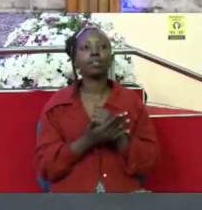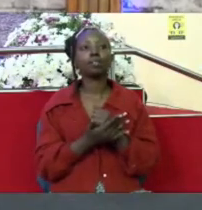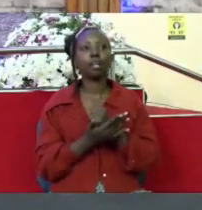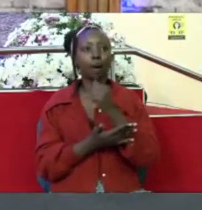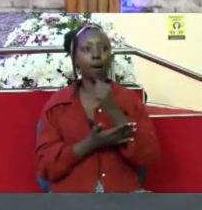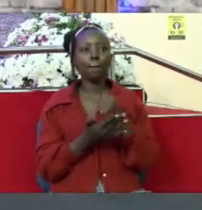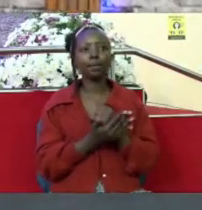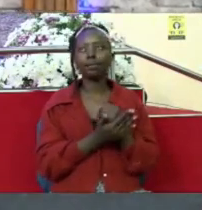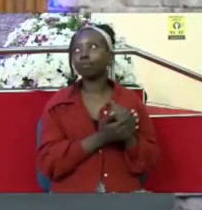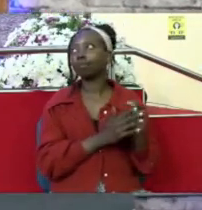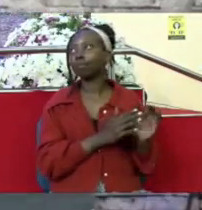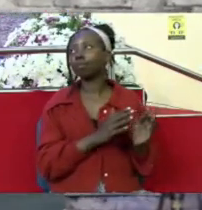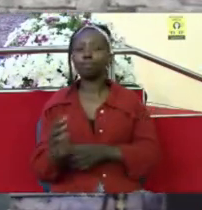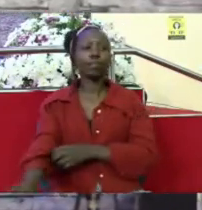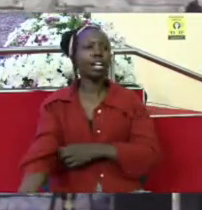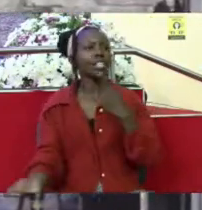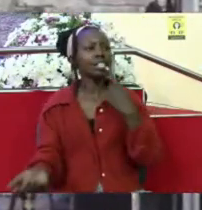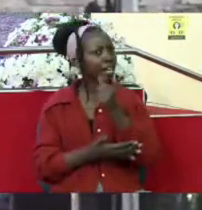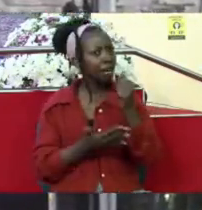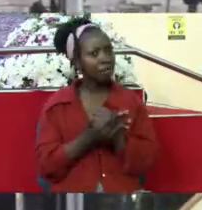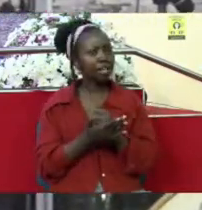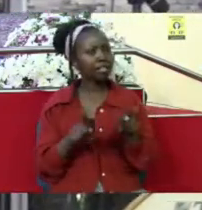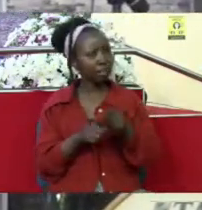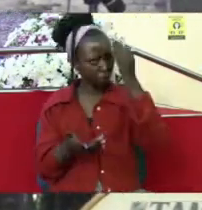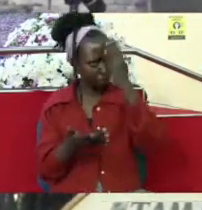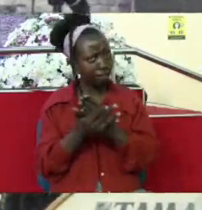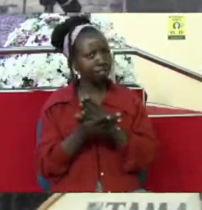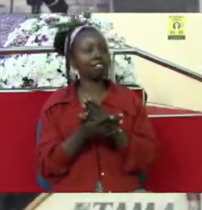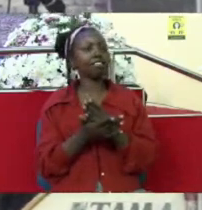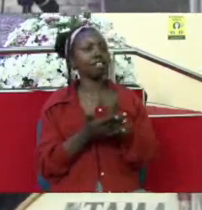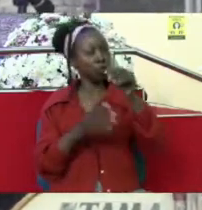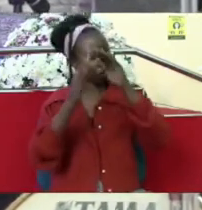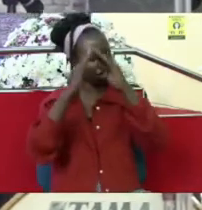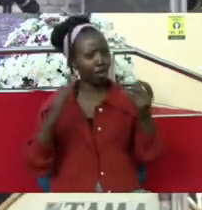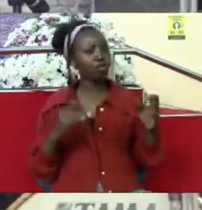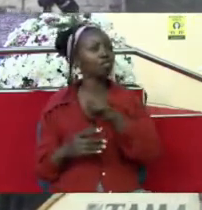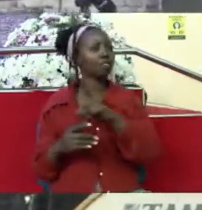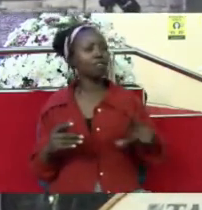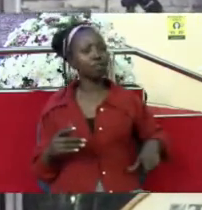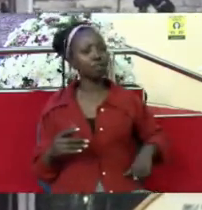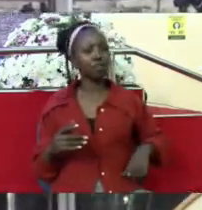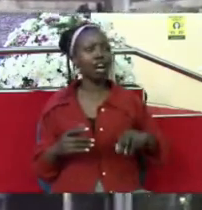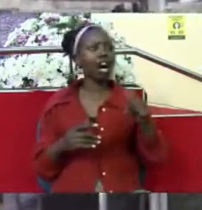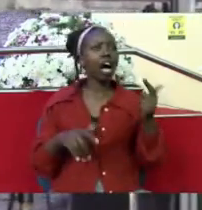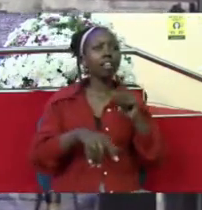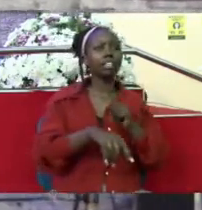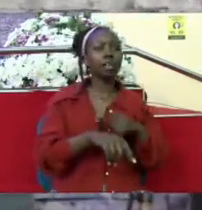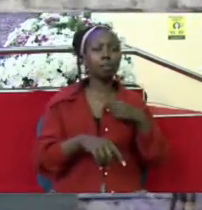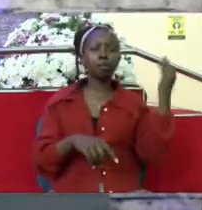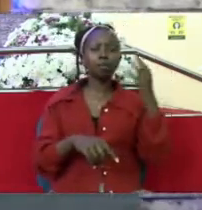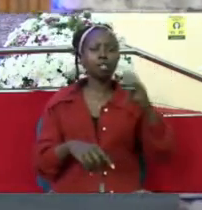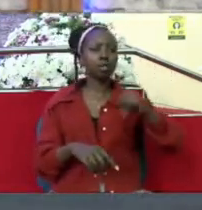amen. So you say me amina kama unaamini. Say amen when you You're in the house of God. Tuko katika nyumba ya Bwana. The other time I was preaching at Shiloh.